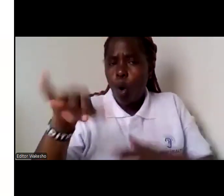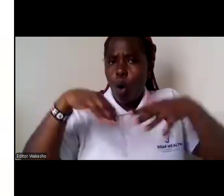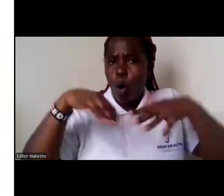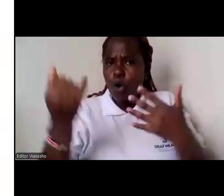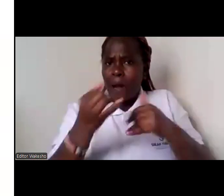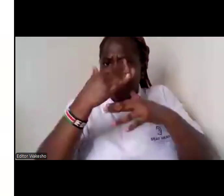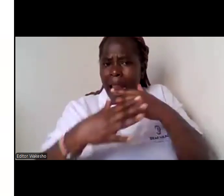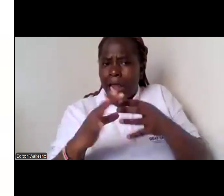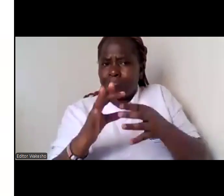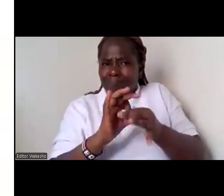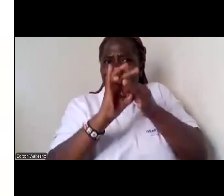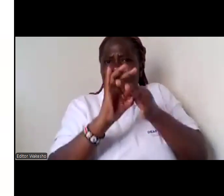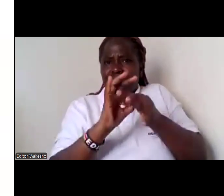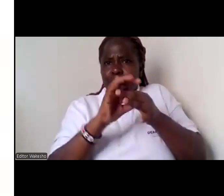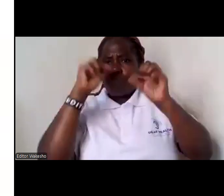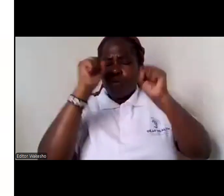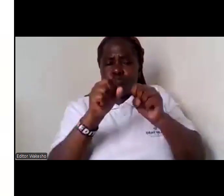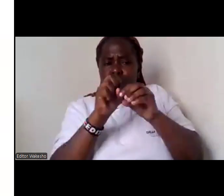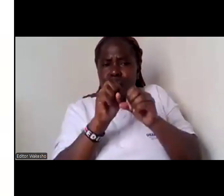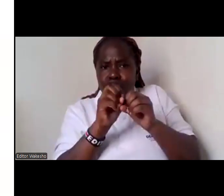it to supply that